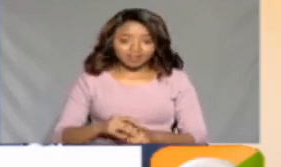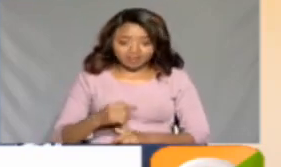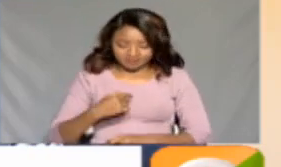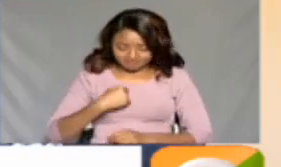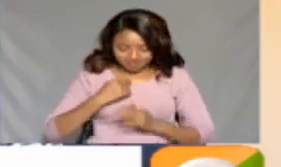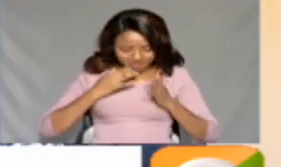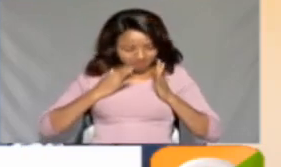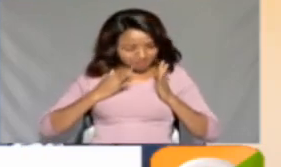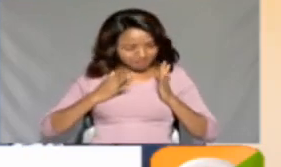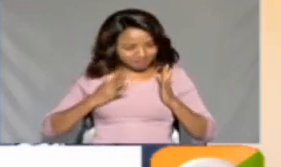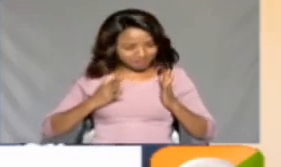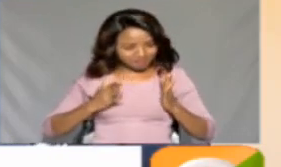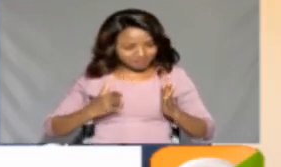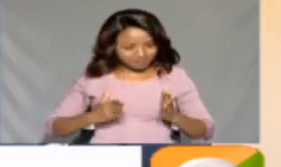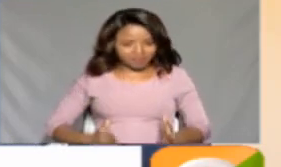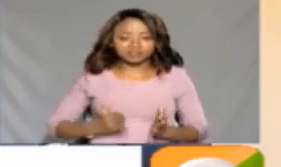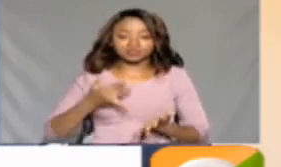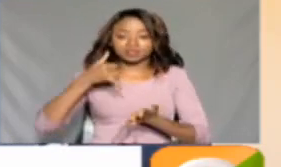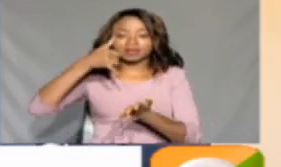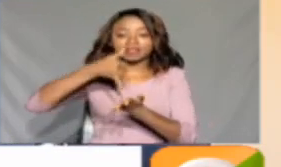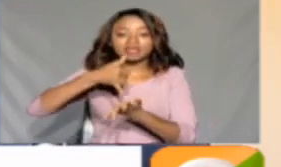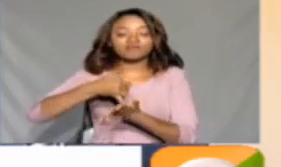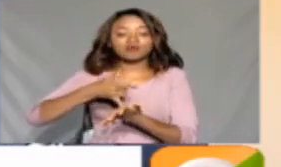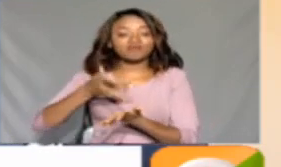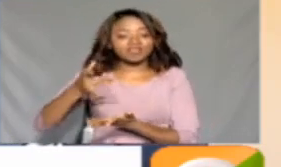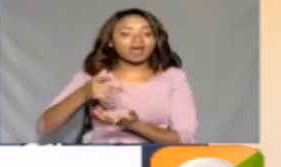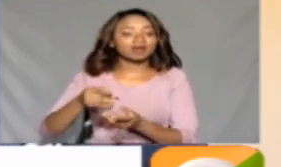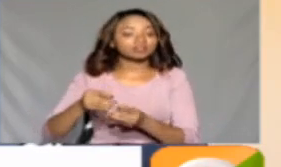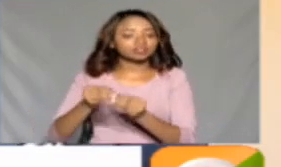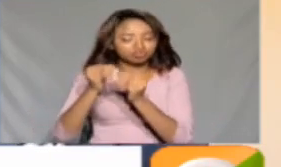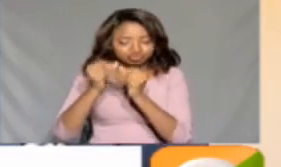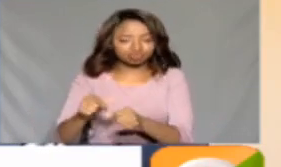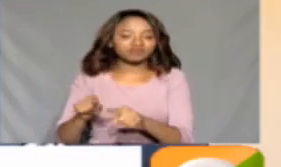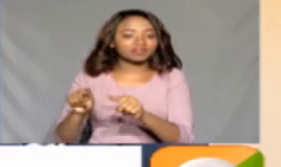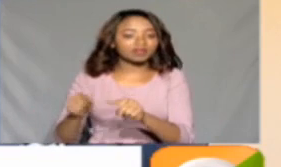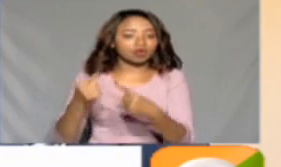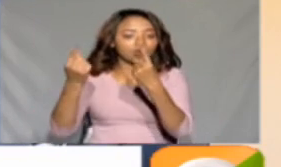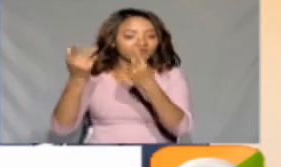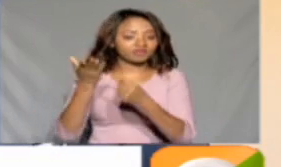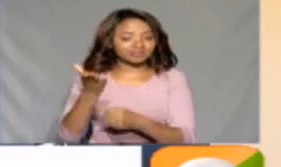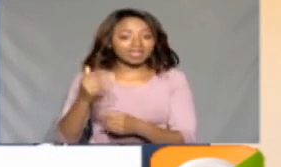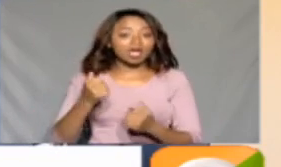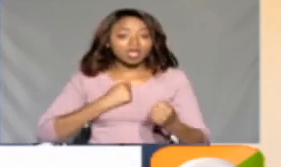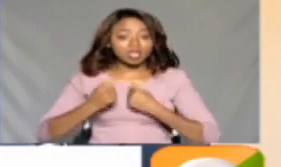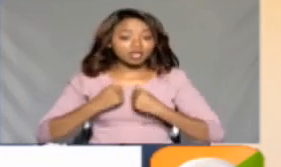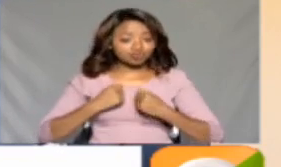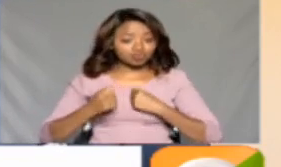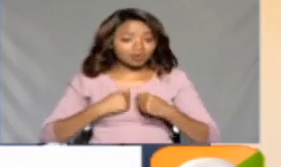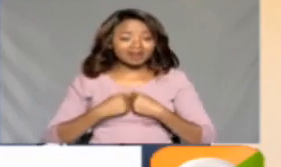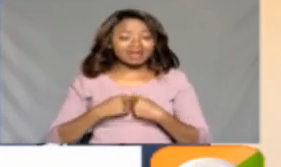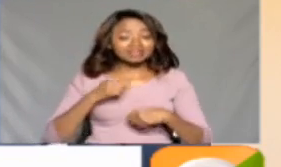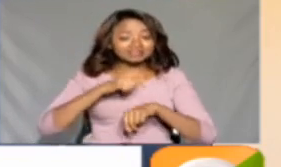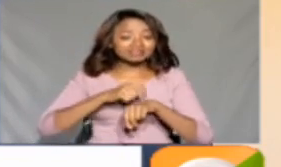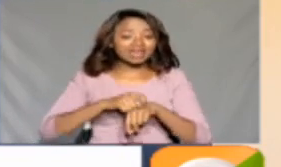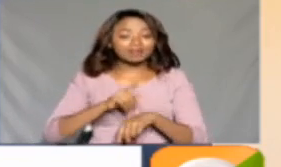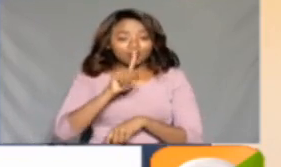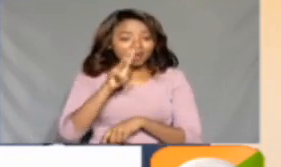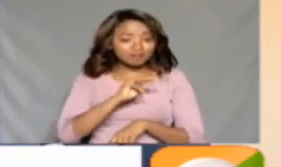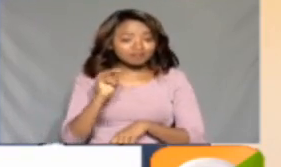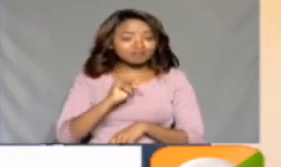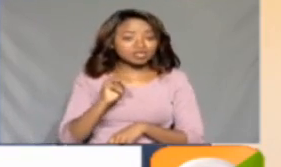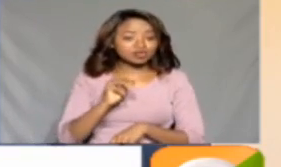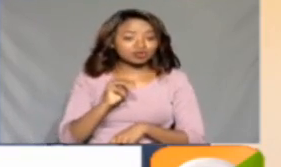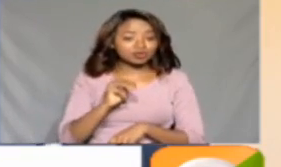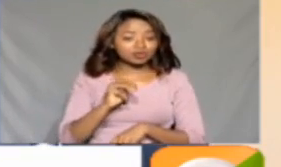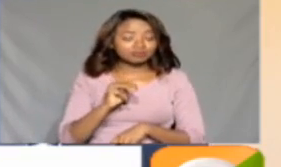personally involved in the conflict in Rwanda, where close to 1 million people died. I was a reporter at that time,